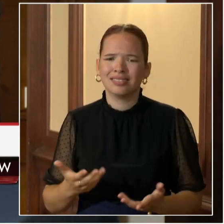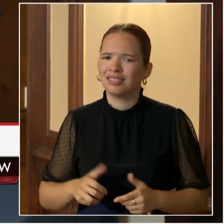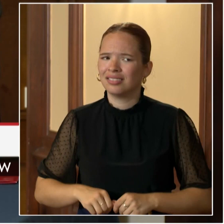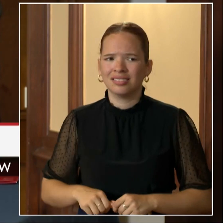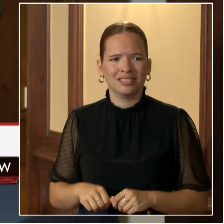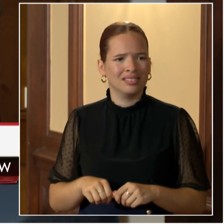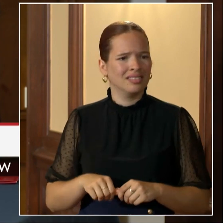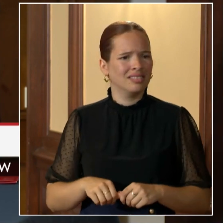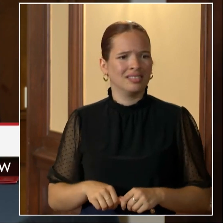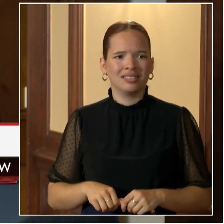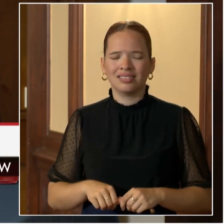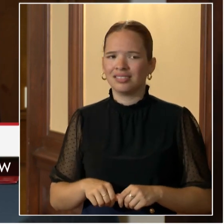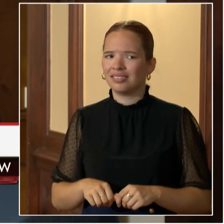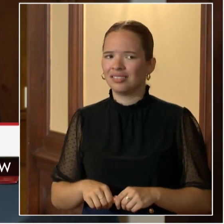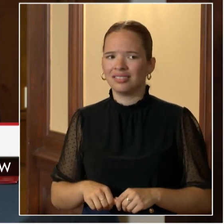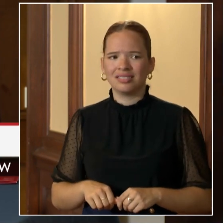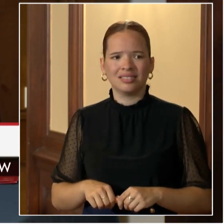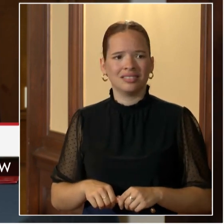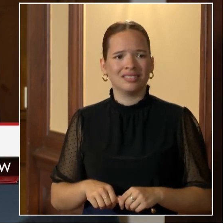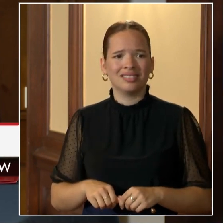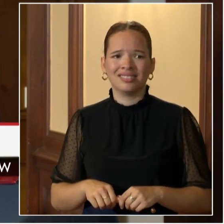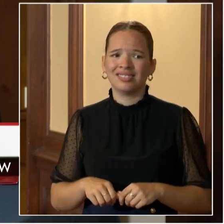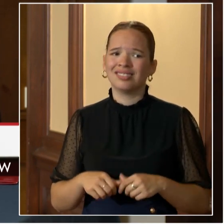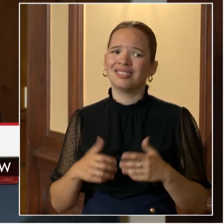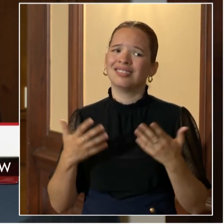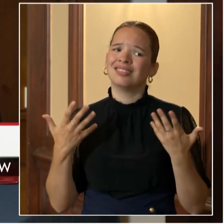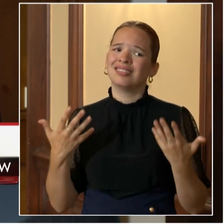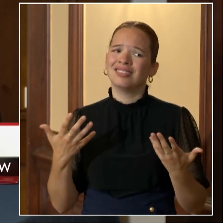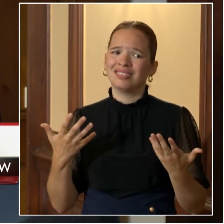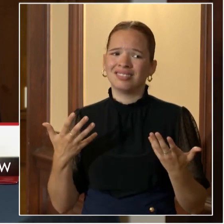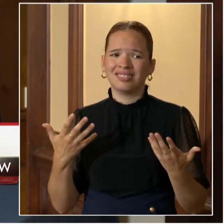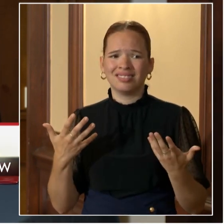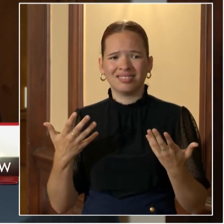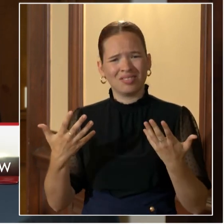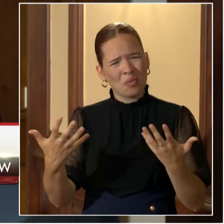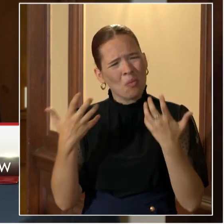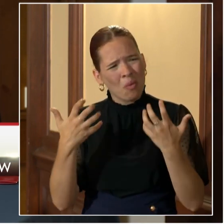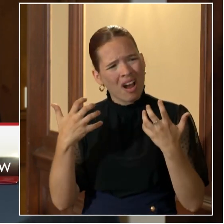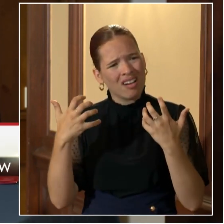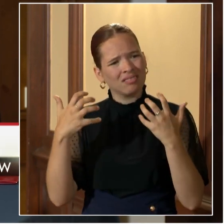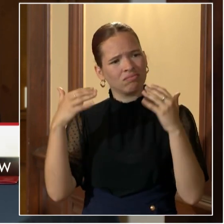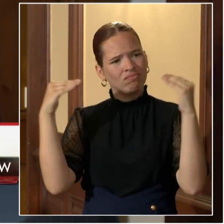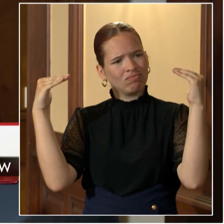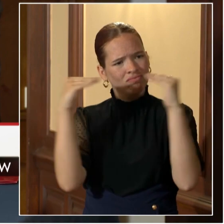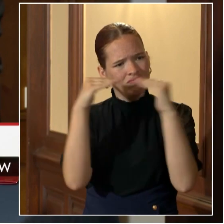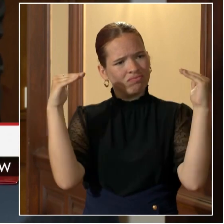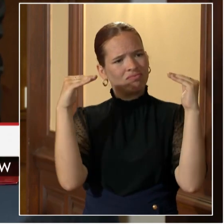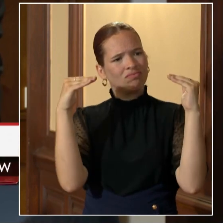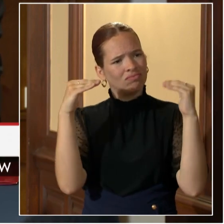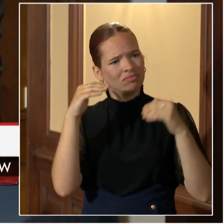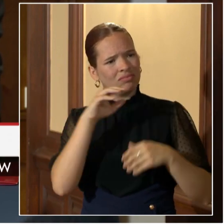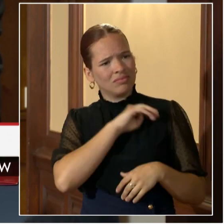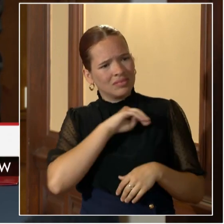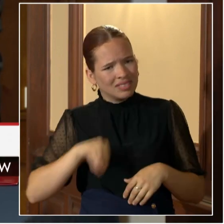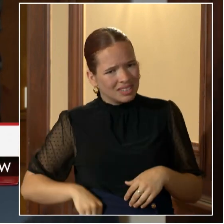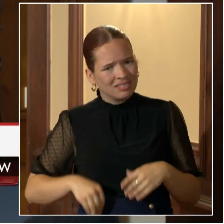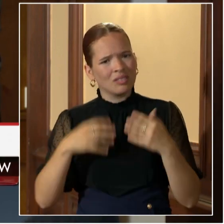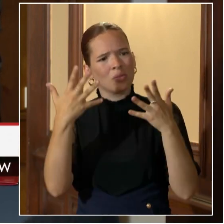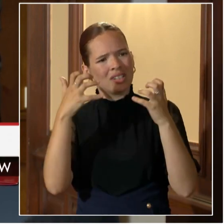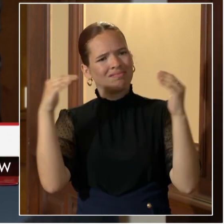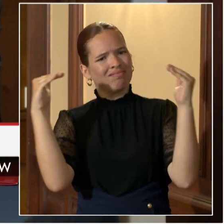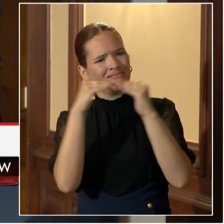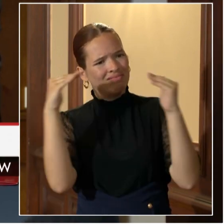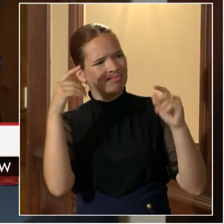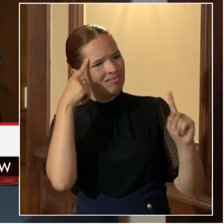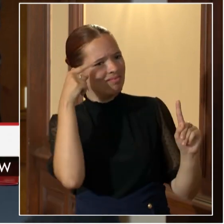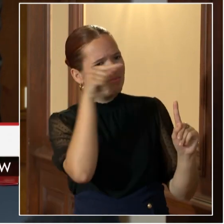Chairman Mendelson. I learned so much from you, Mayor Bowser. I learned so much from you, Senator Strauss and Senator Brown, because without you all, I can't do what I do. And